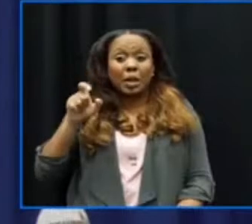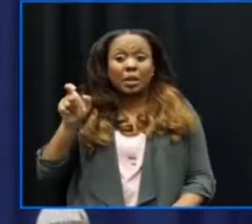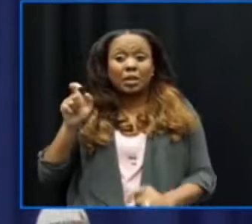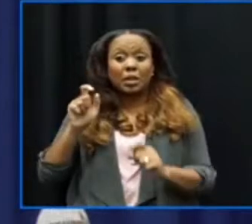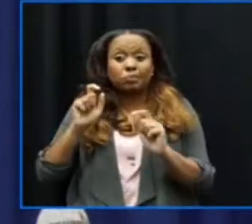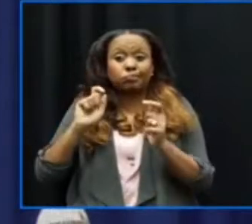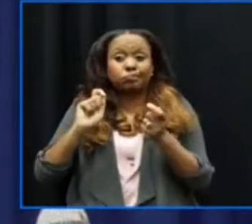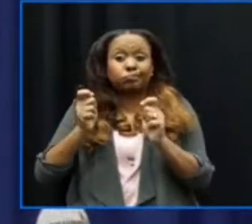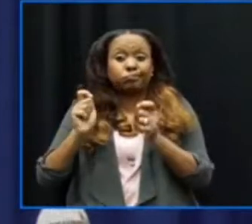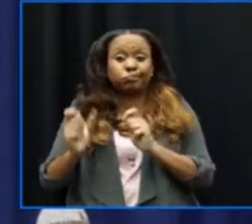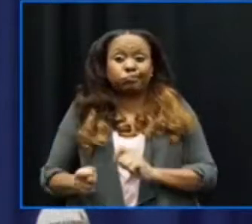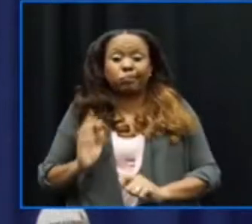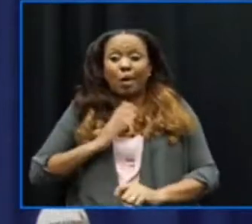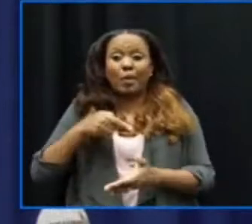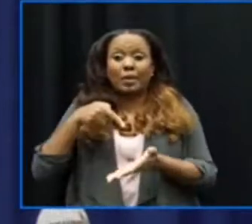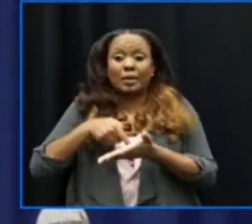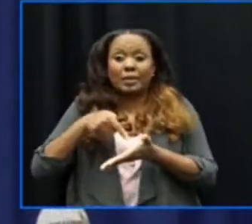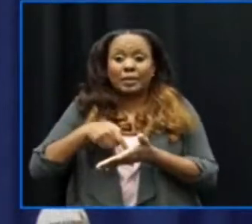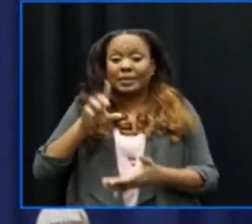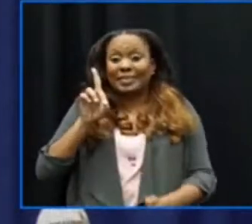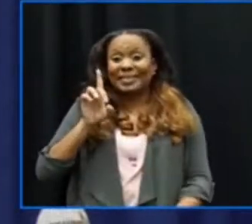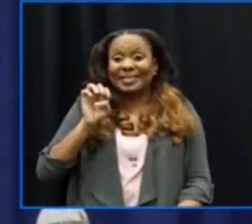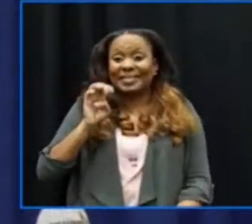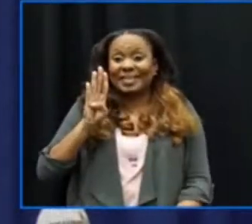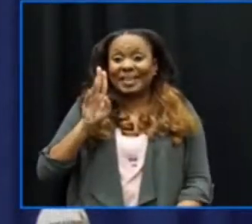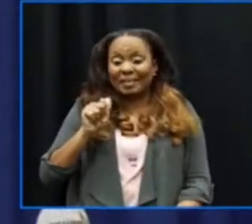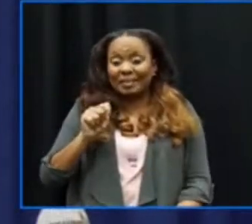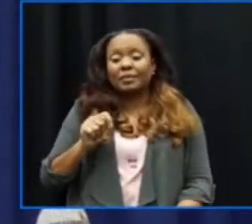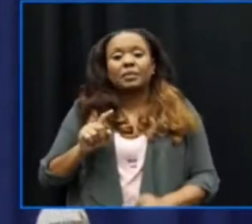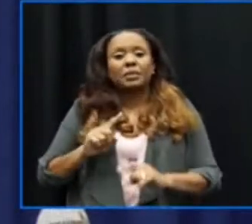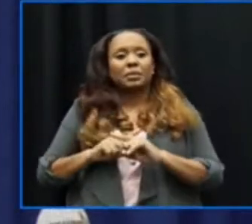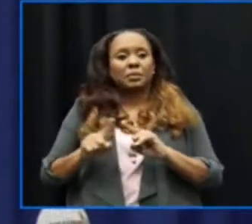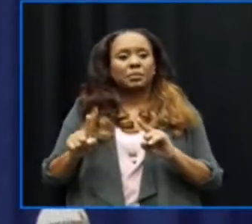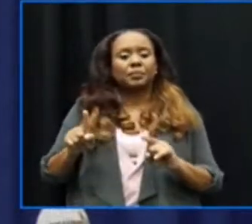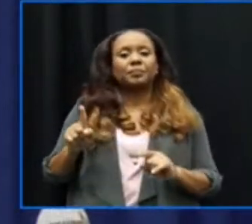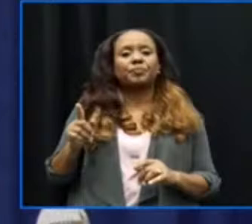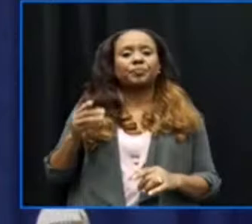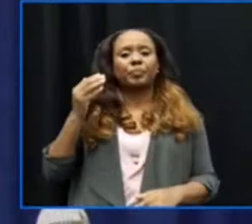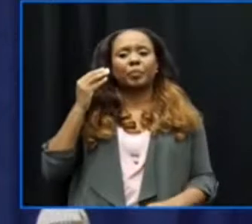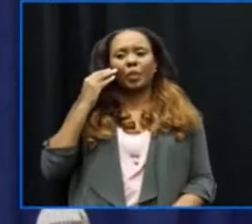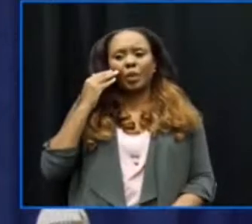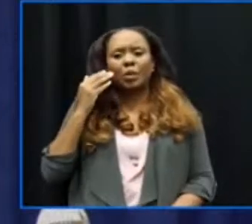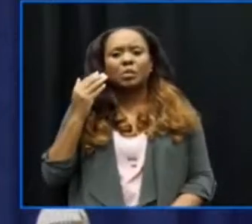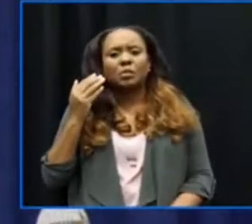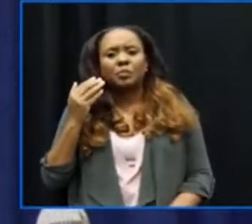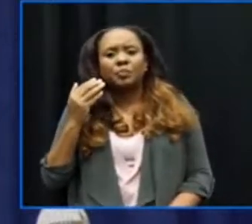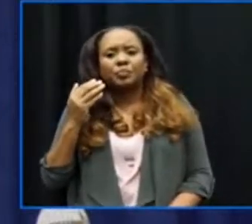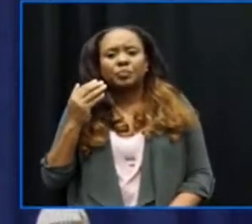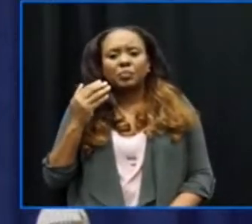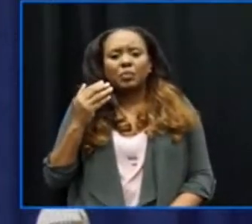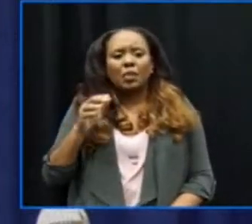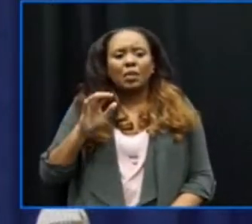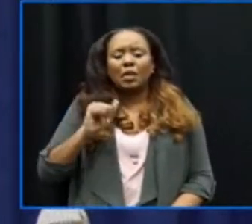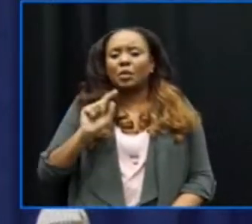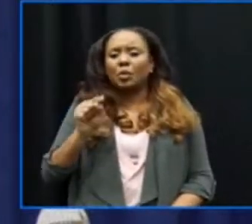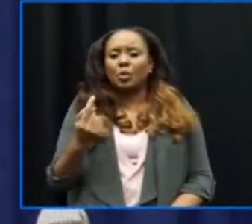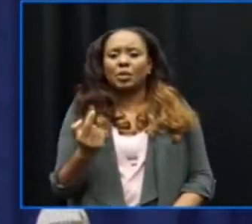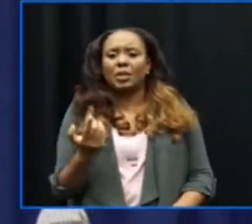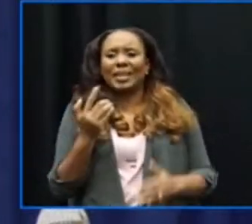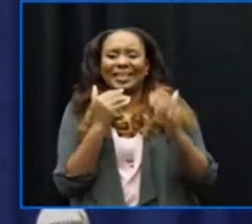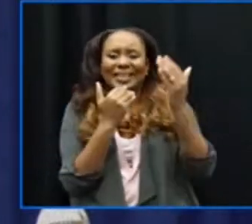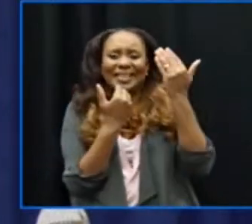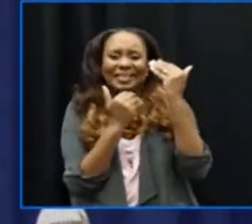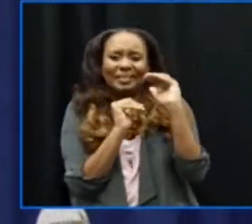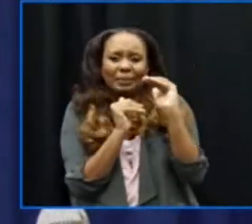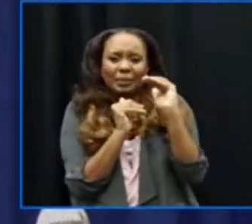even given that, we've heard that that would only account for 3 of the 12 to 14 years that we have to make up